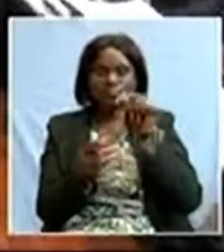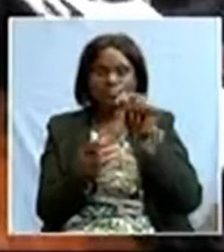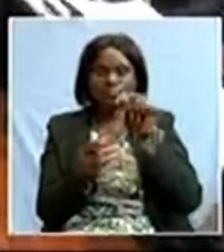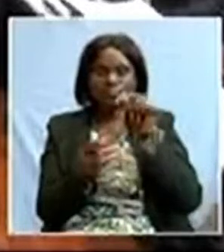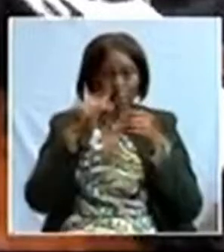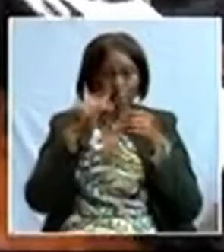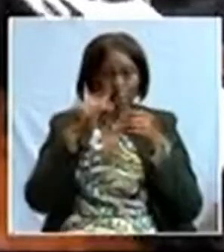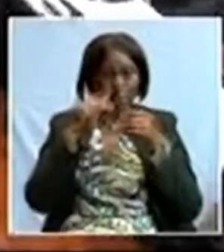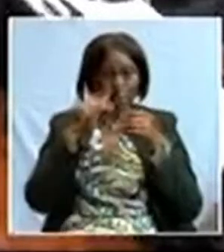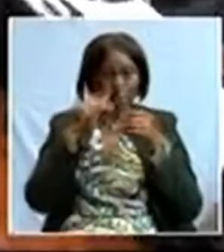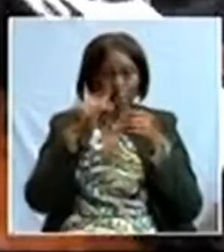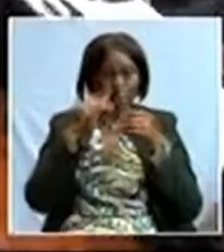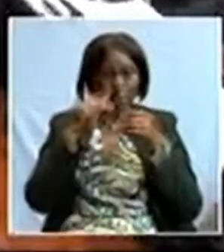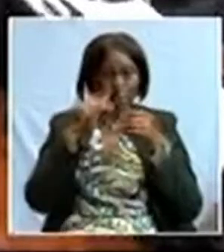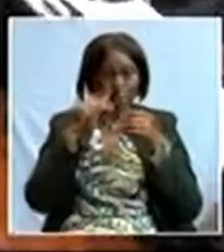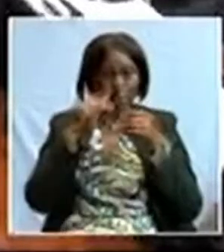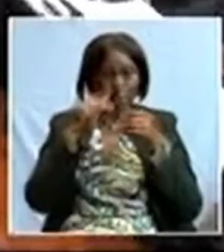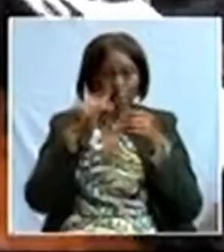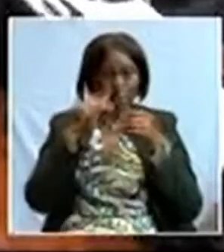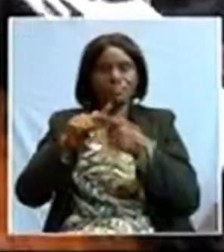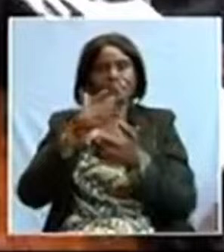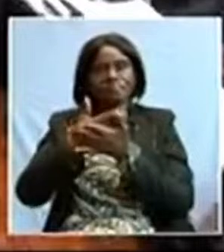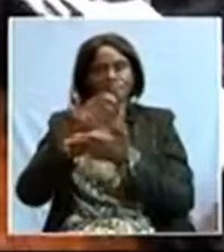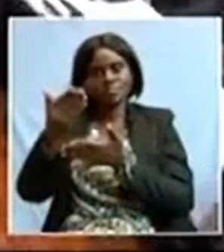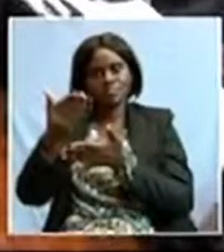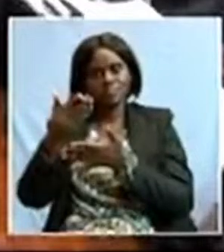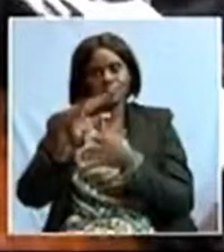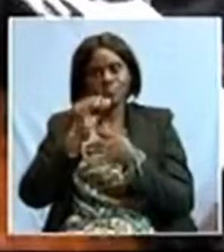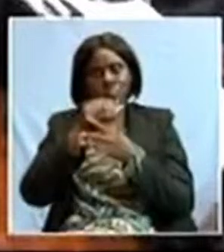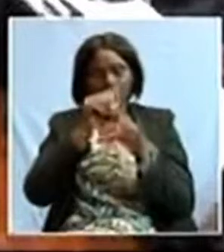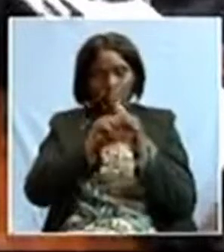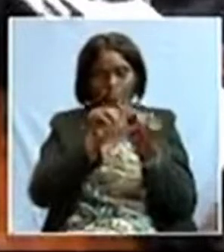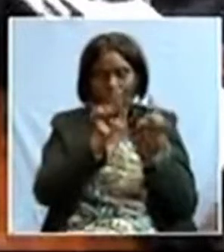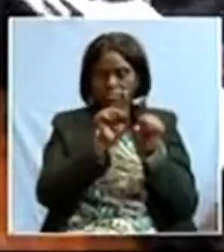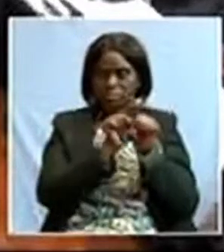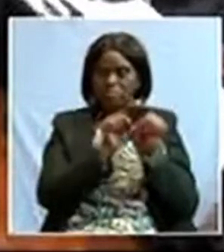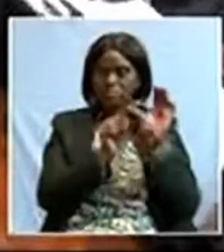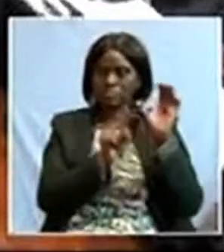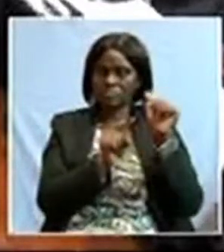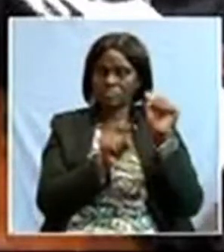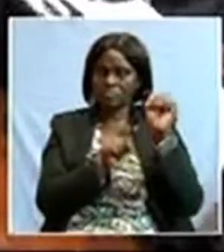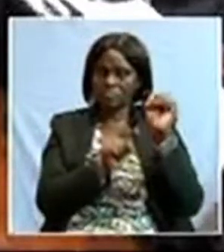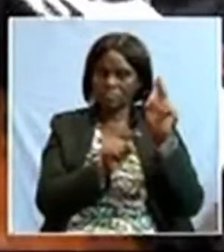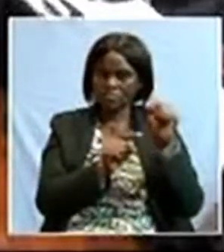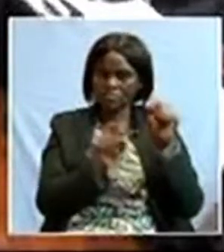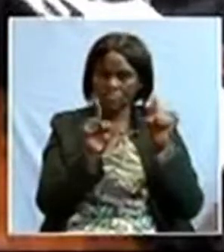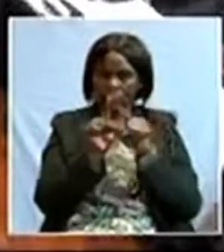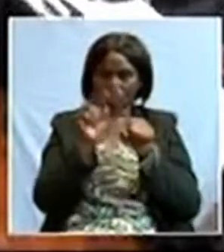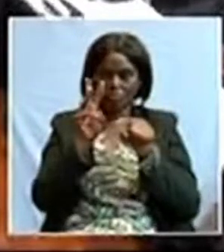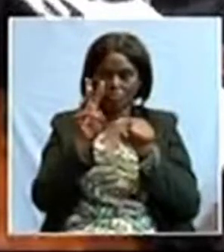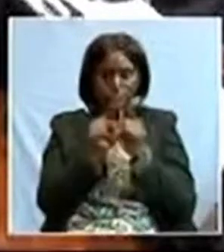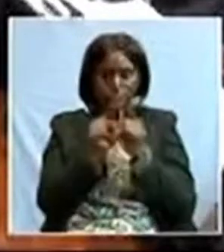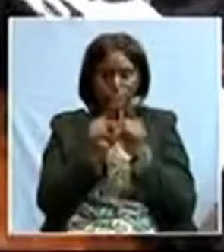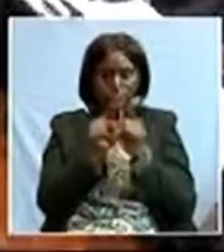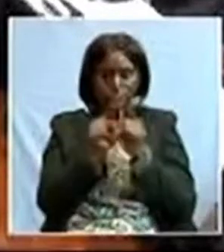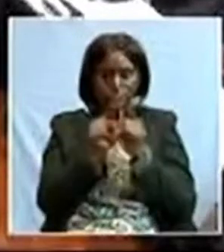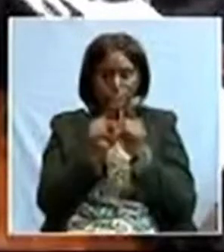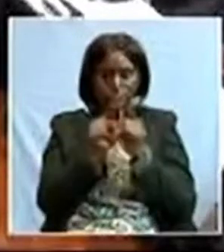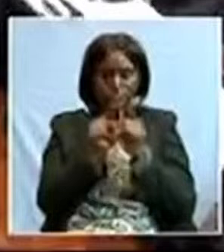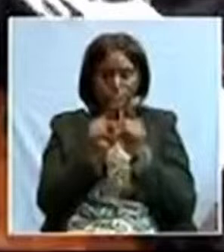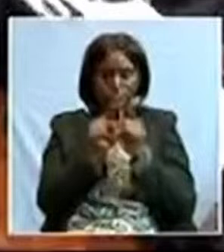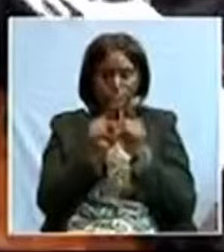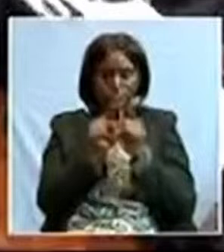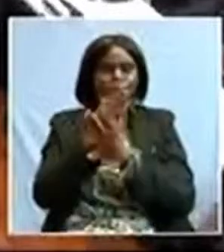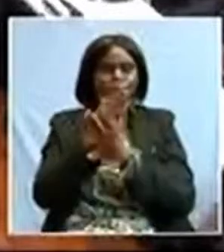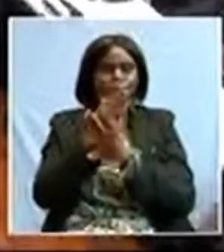have a chance also to bite on the cake on ward development indicated earlier